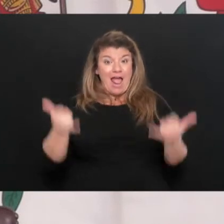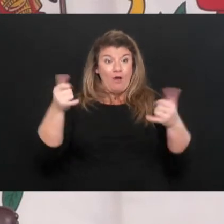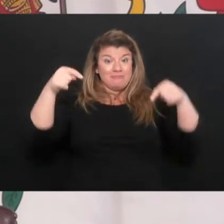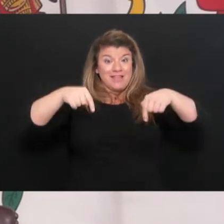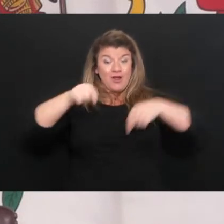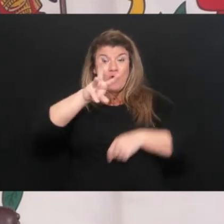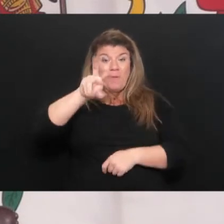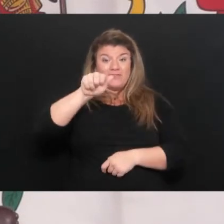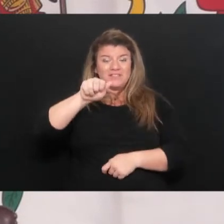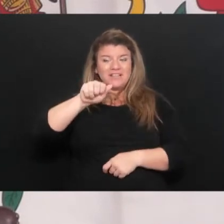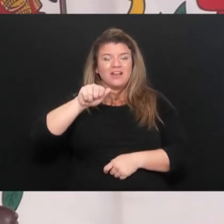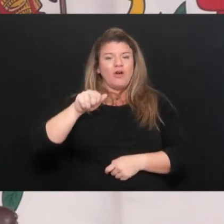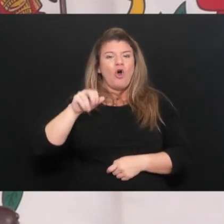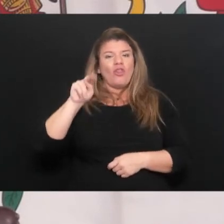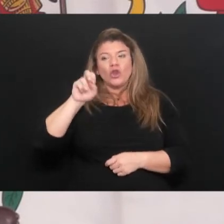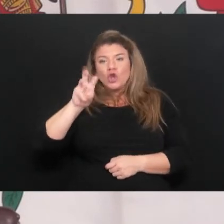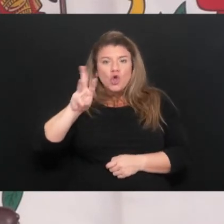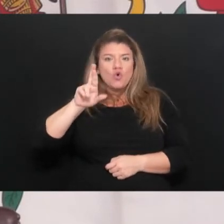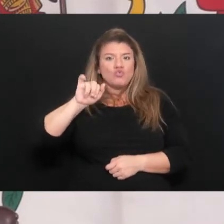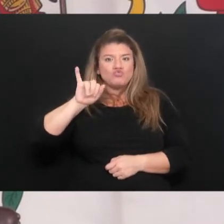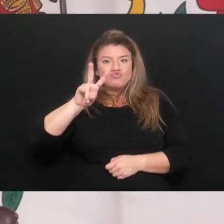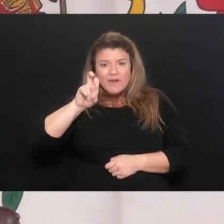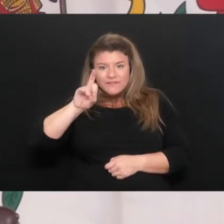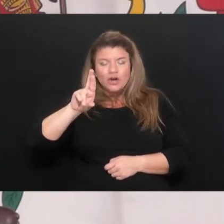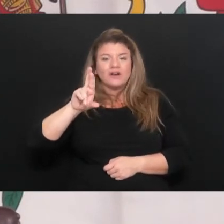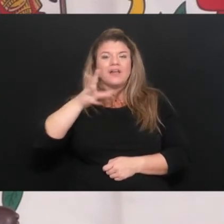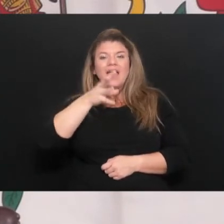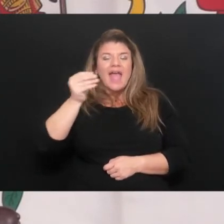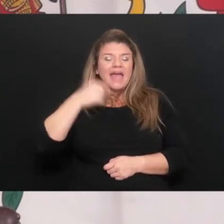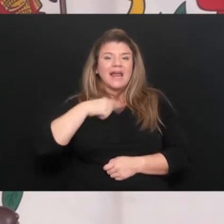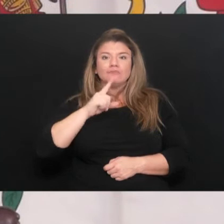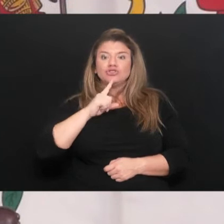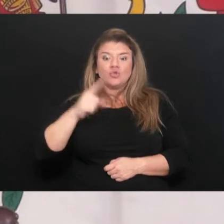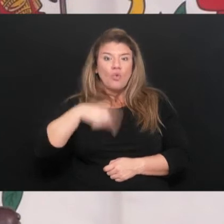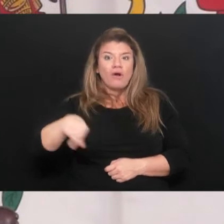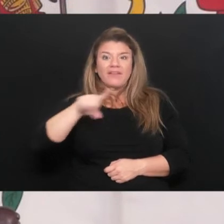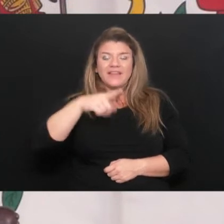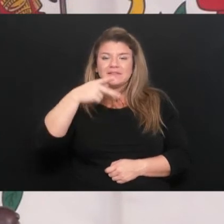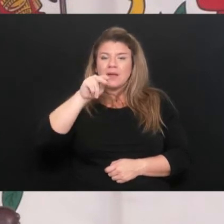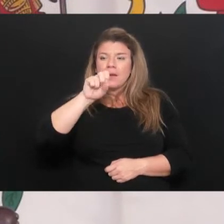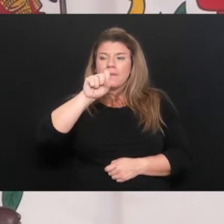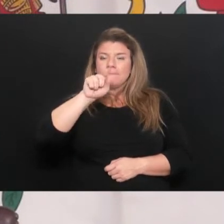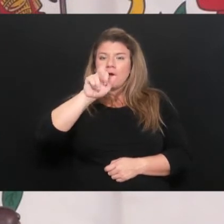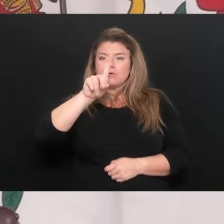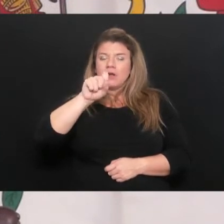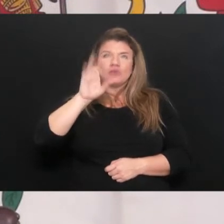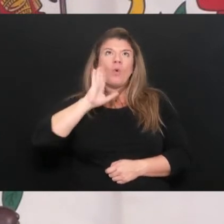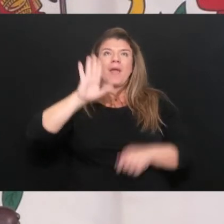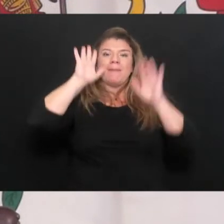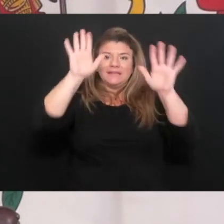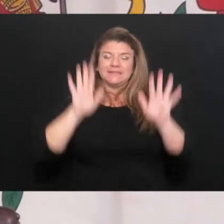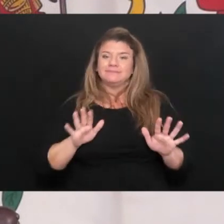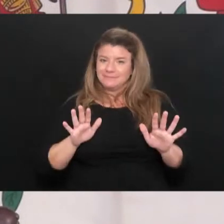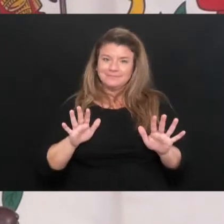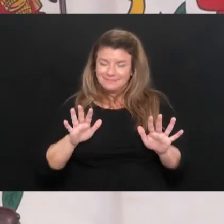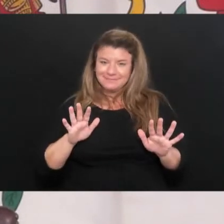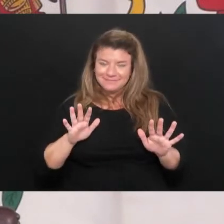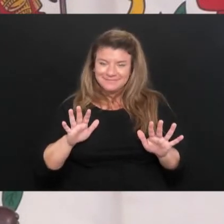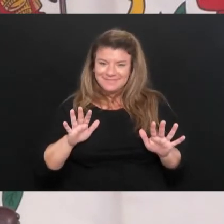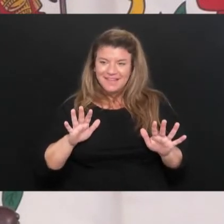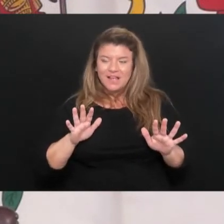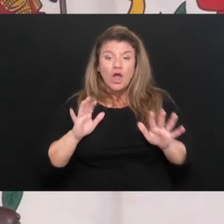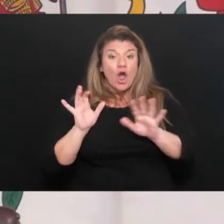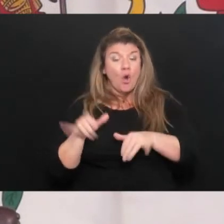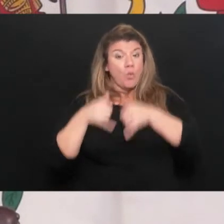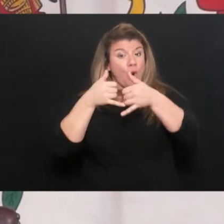on the Great New River, and you know, I'm sure these postcards will be phenomenal. And so awards